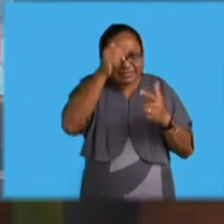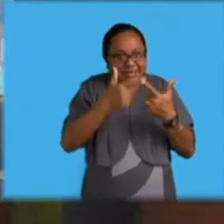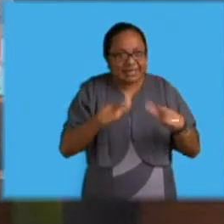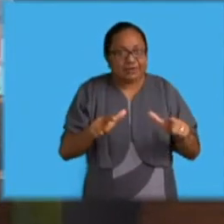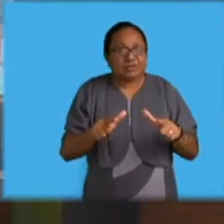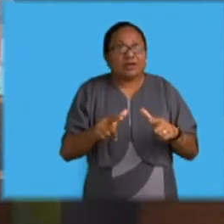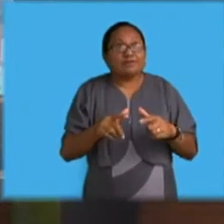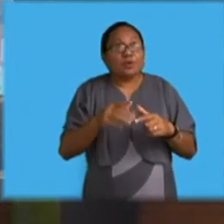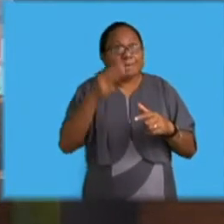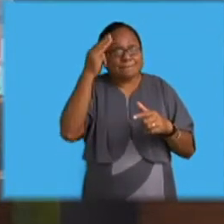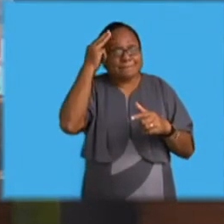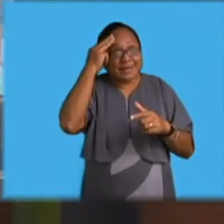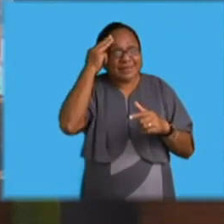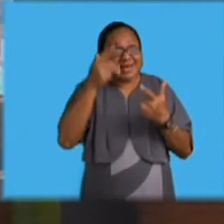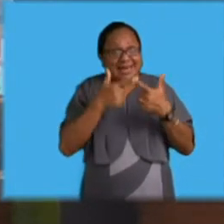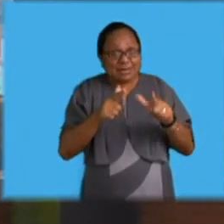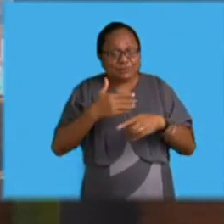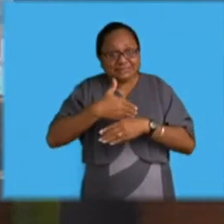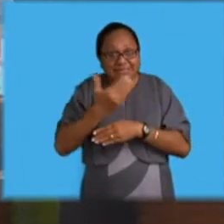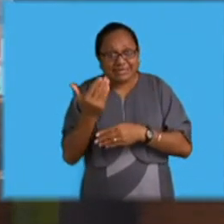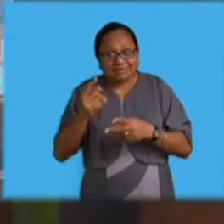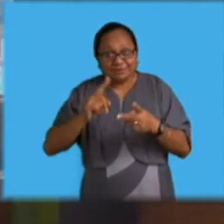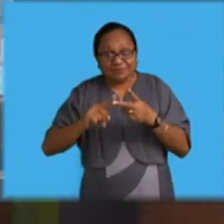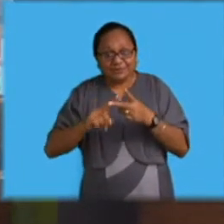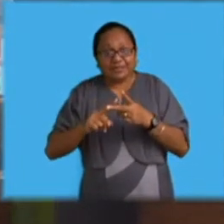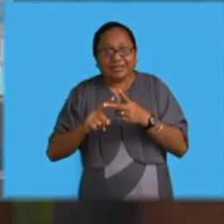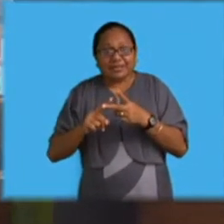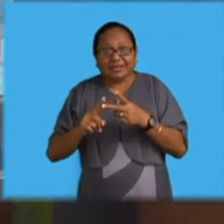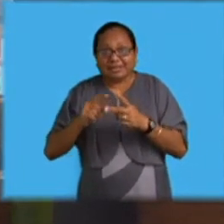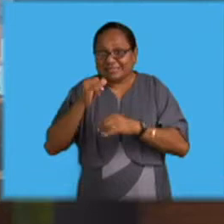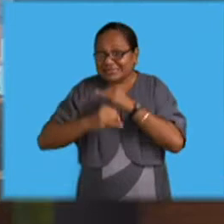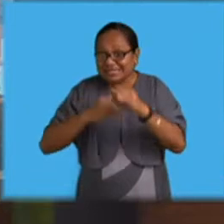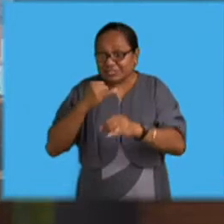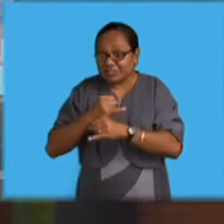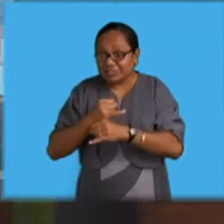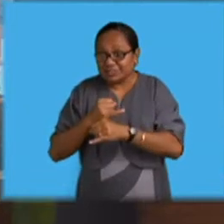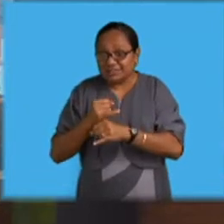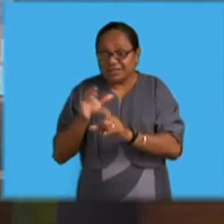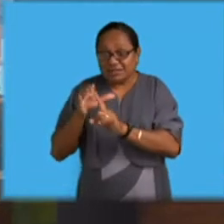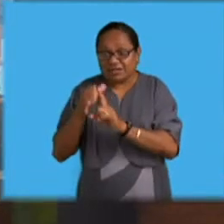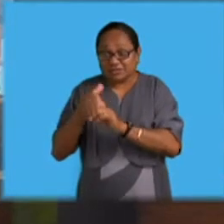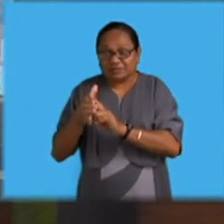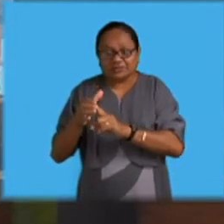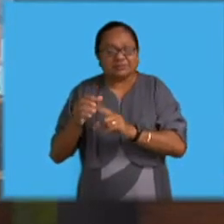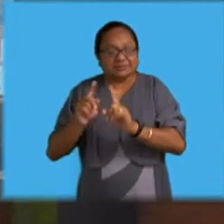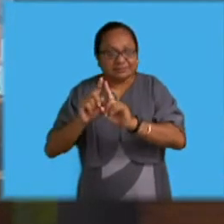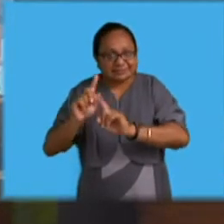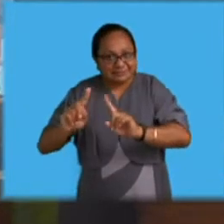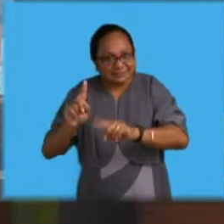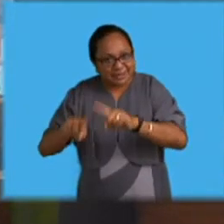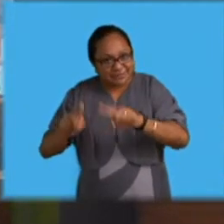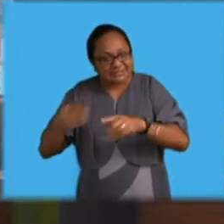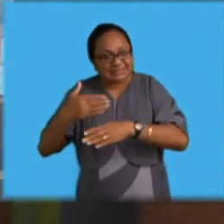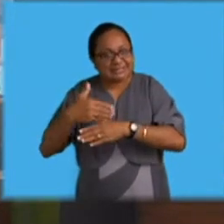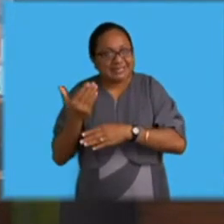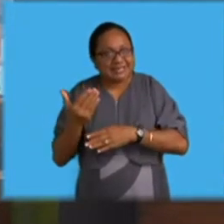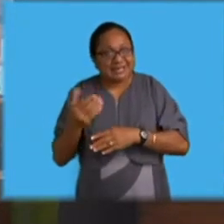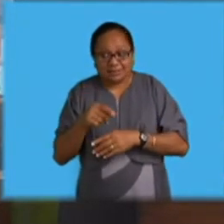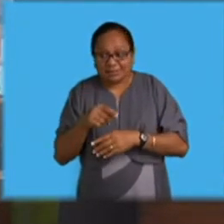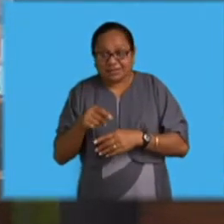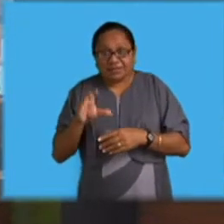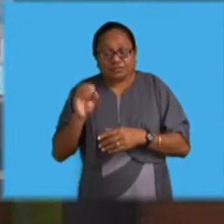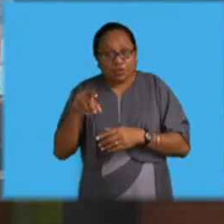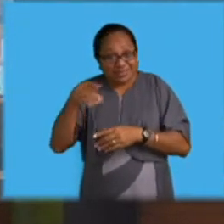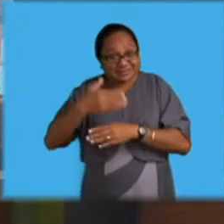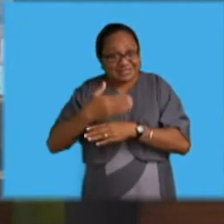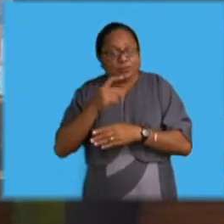Cultural Diversity. Schools are encouraged to celebrate their uniqueness, unique identities in the hope that it will instill pride and need